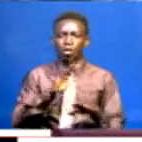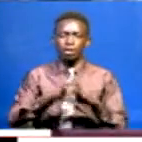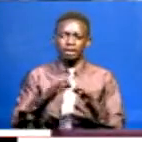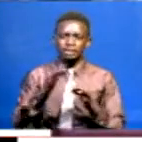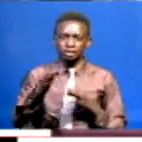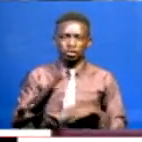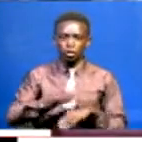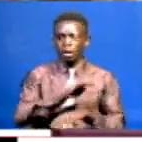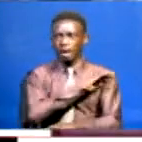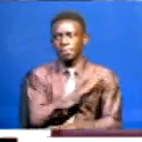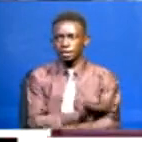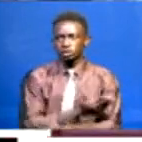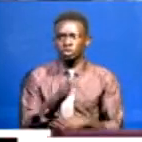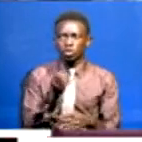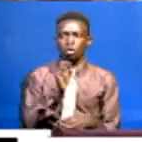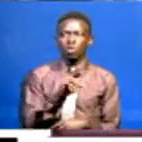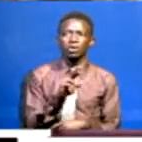capacity or